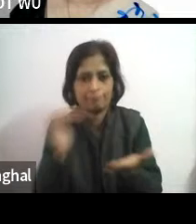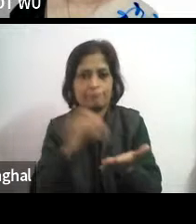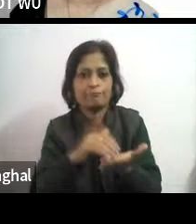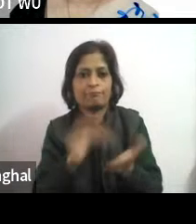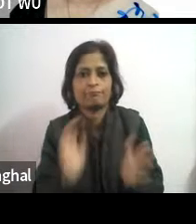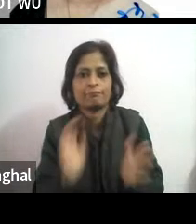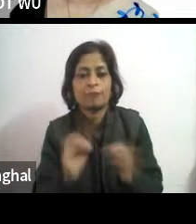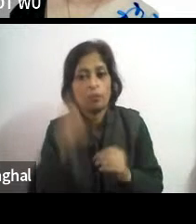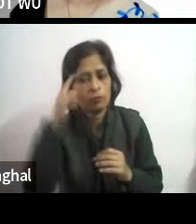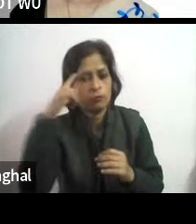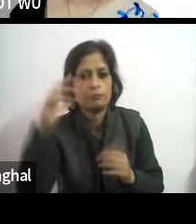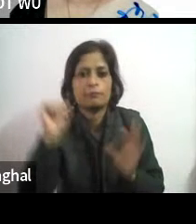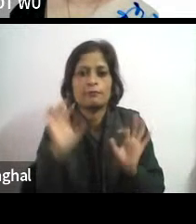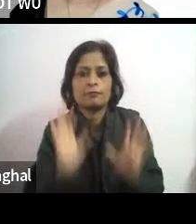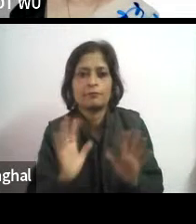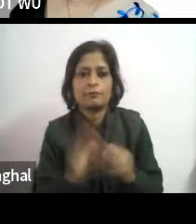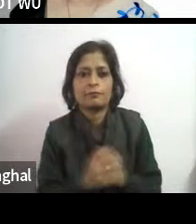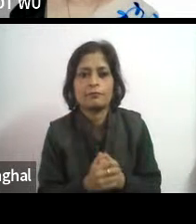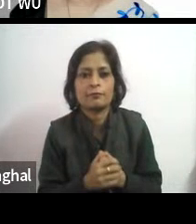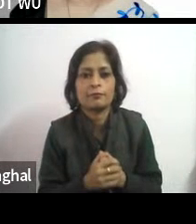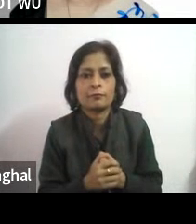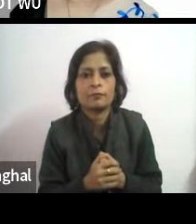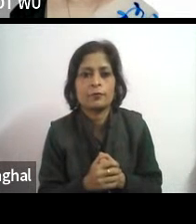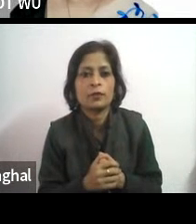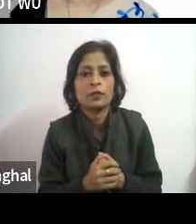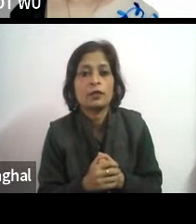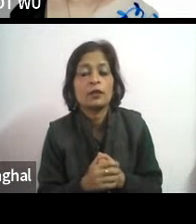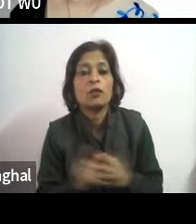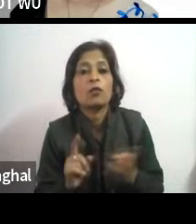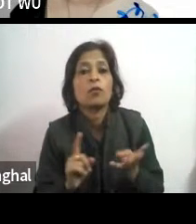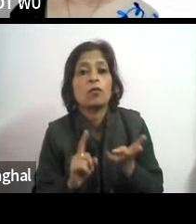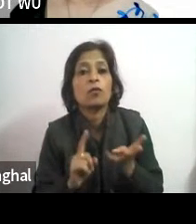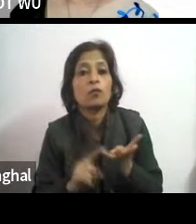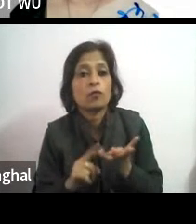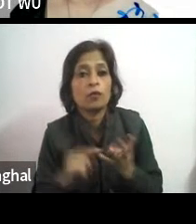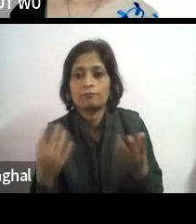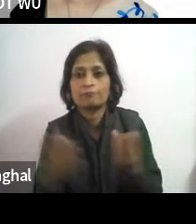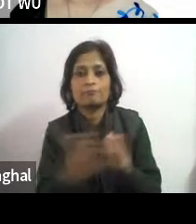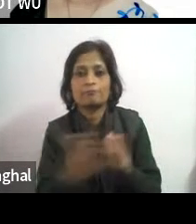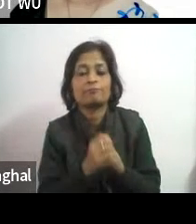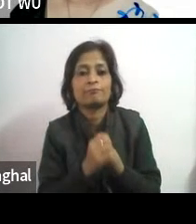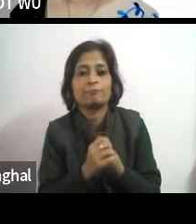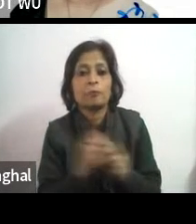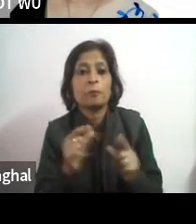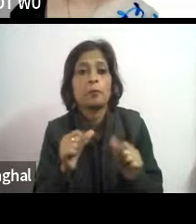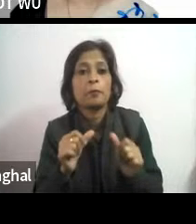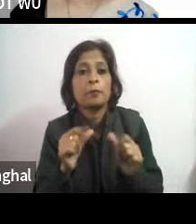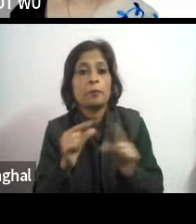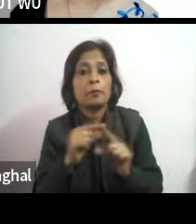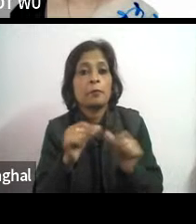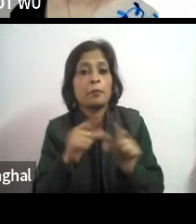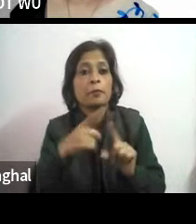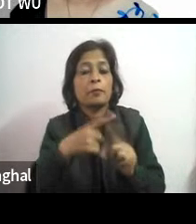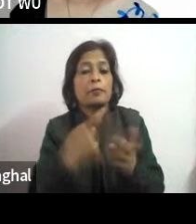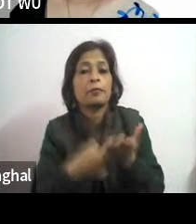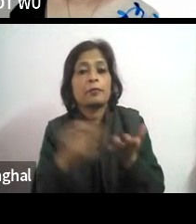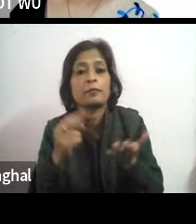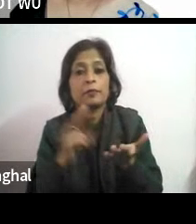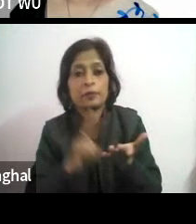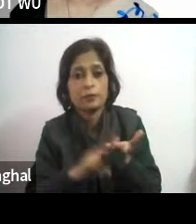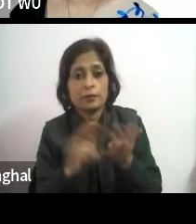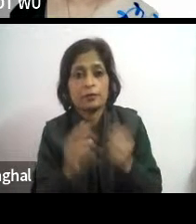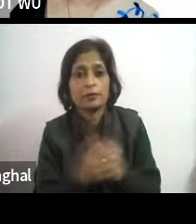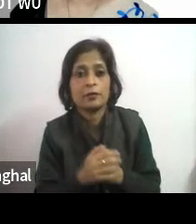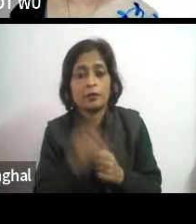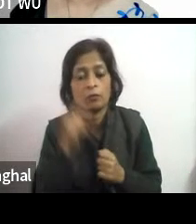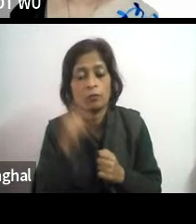fondly remembered. Our own patron of, and our